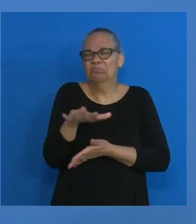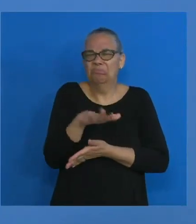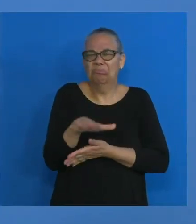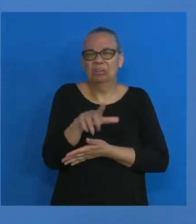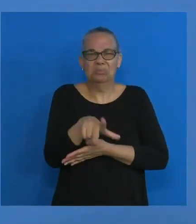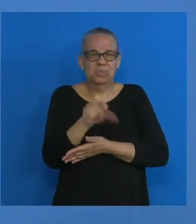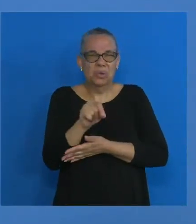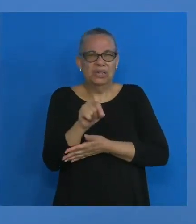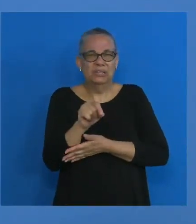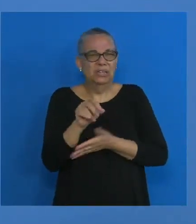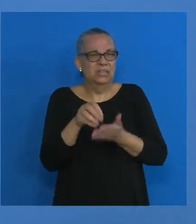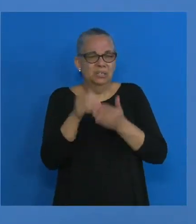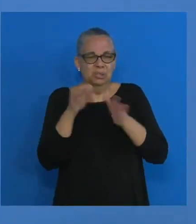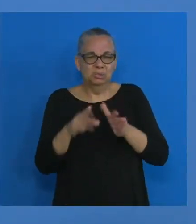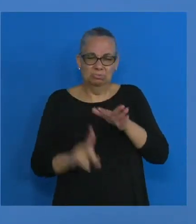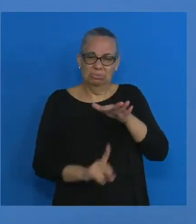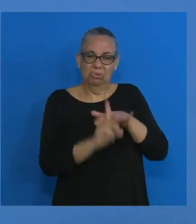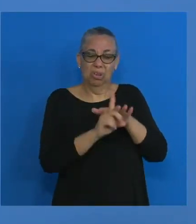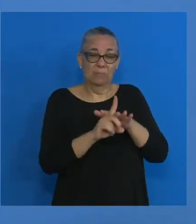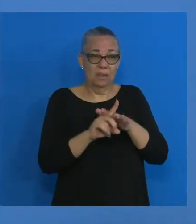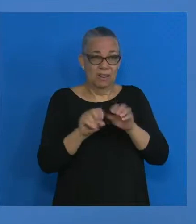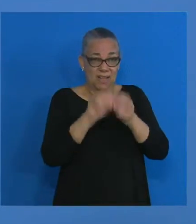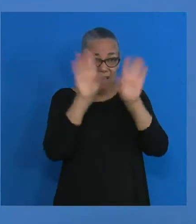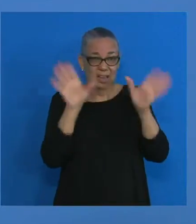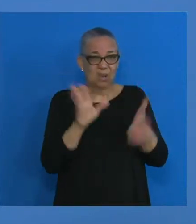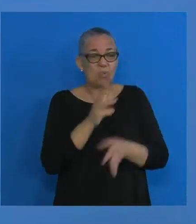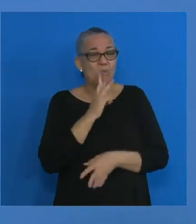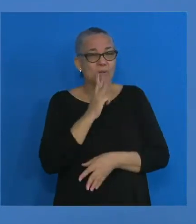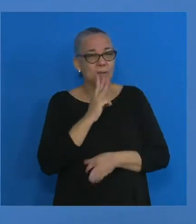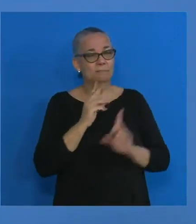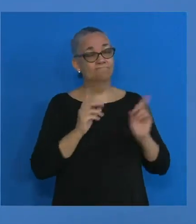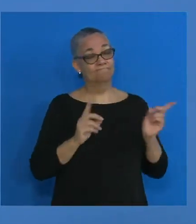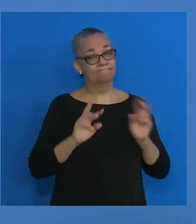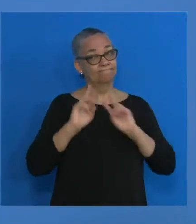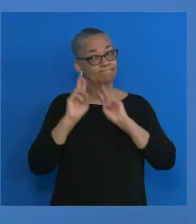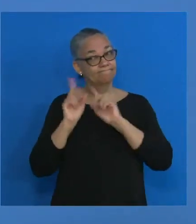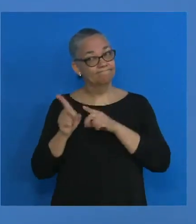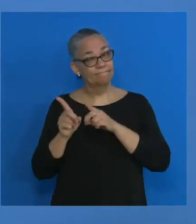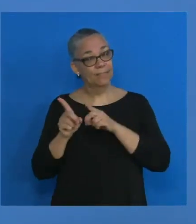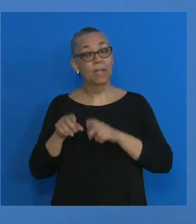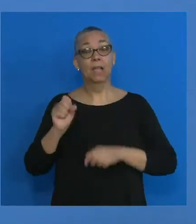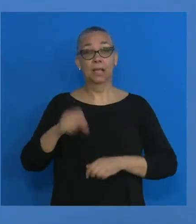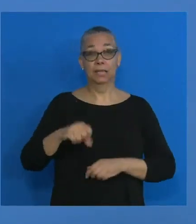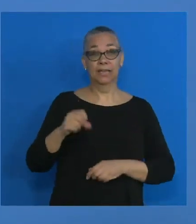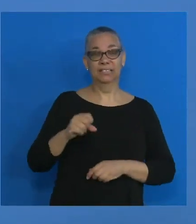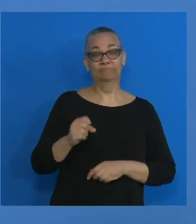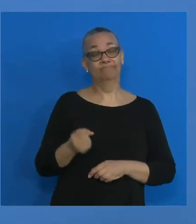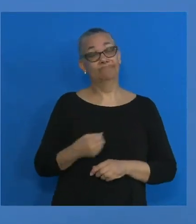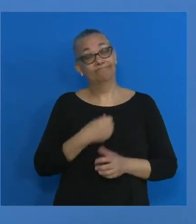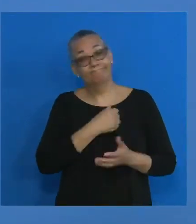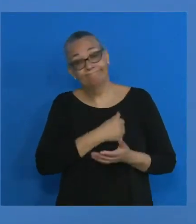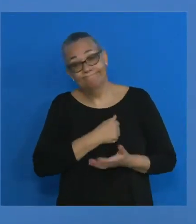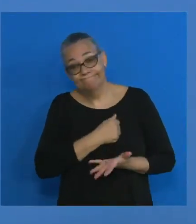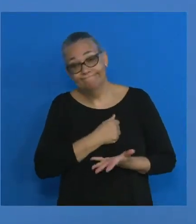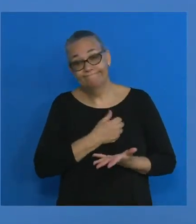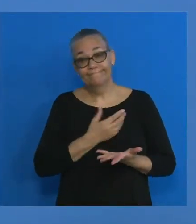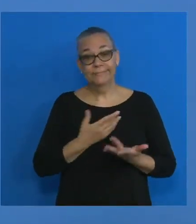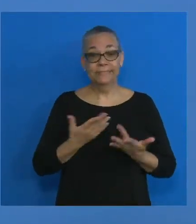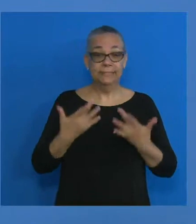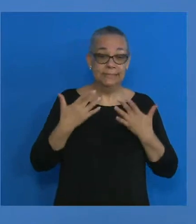students attended Clearwater. Yes, at Clearwater, it's unfortunate that there was